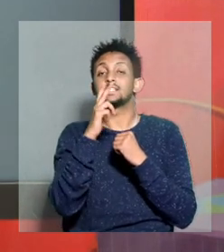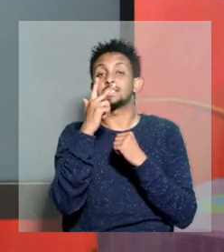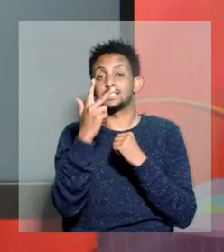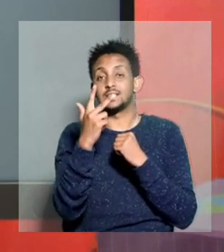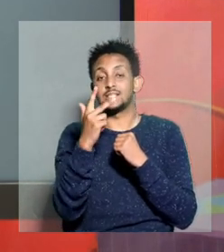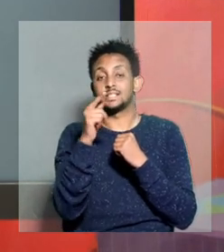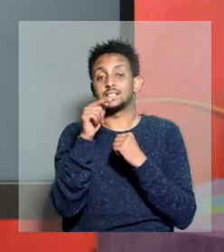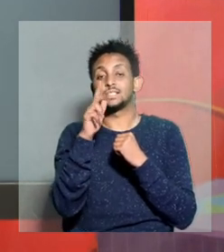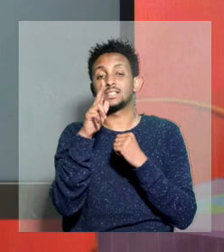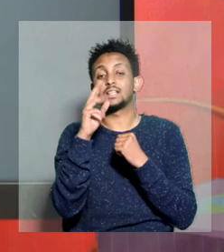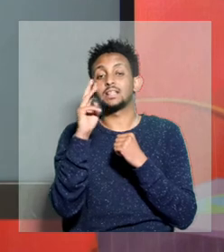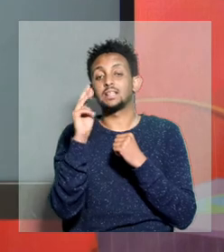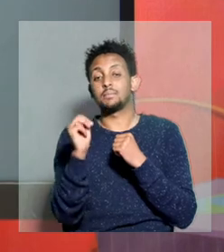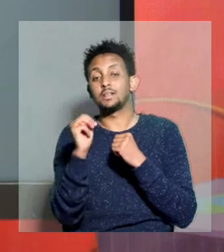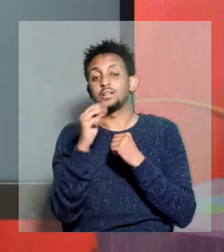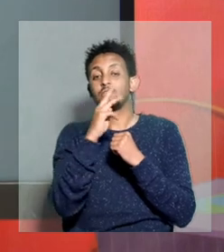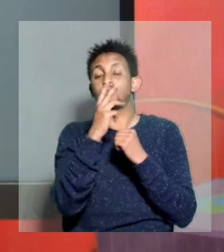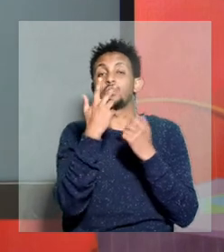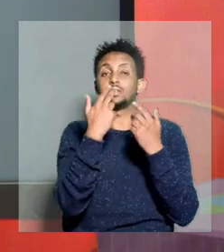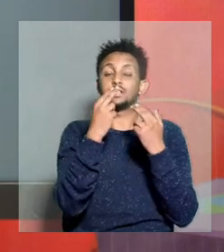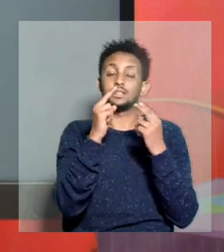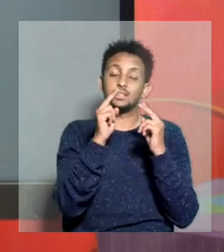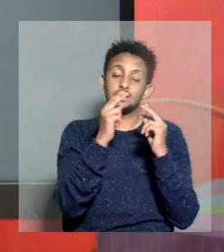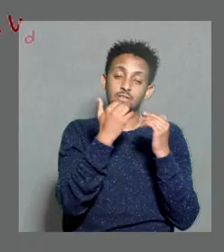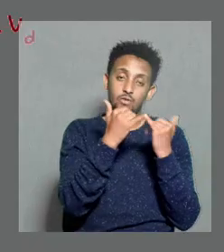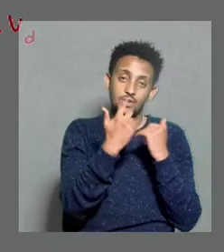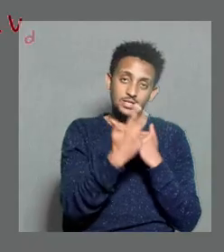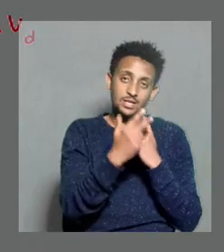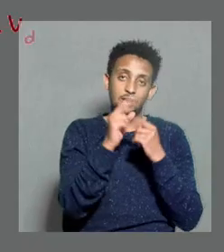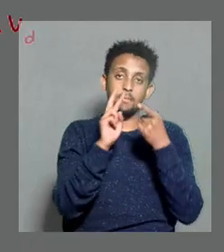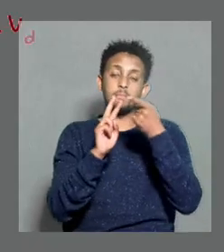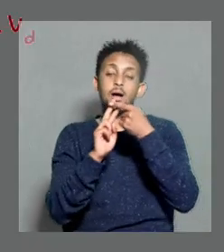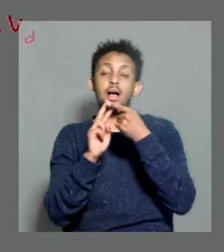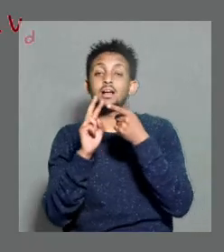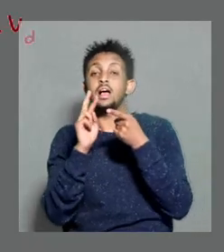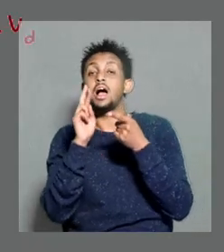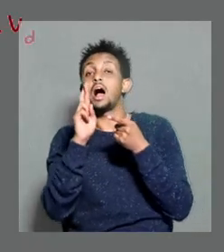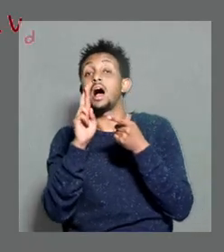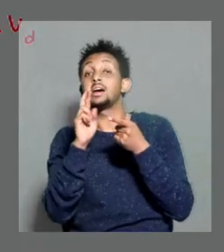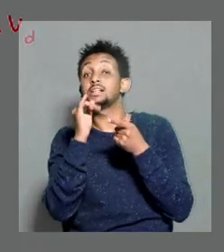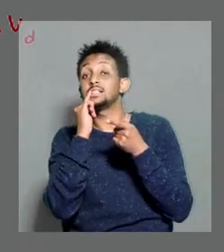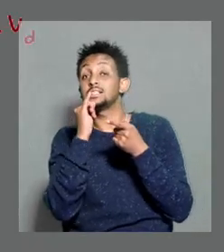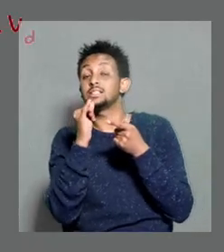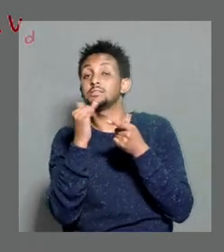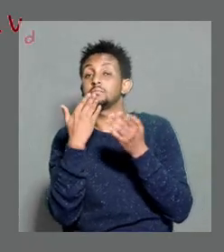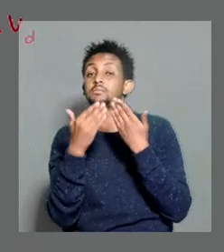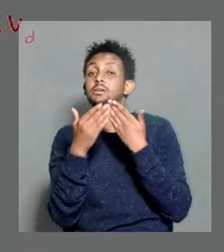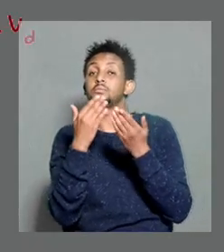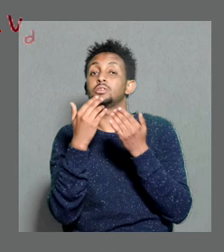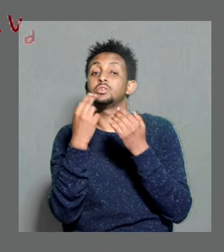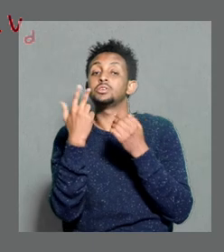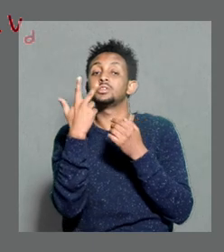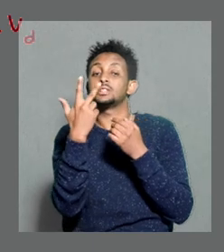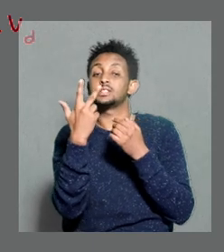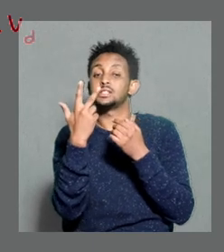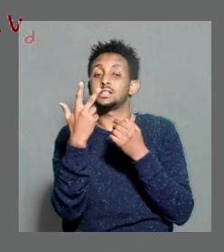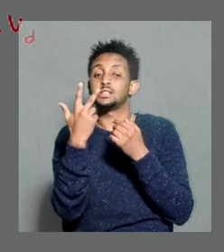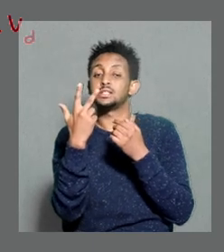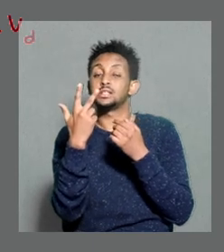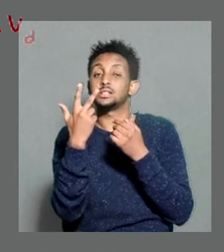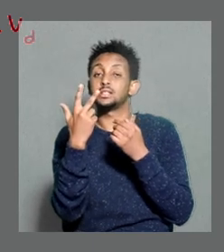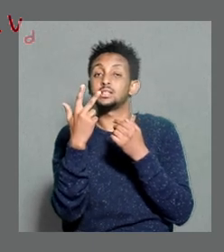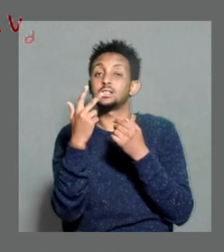3 centimeters. So 4 over 3 pi, and instead of radius r, you can use 3 centimeters.